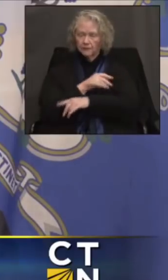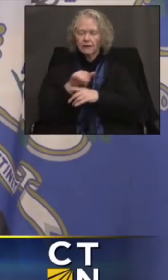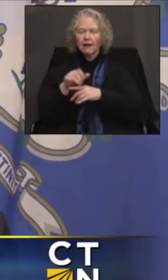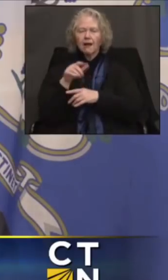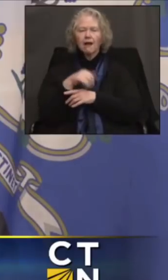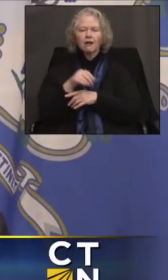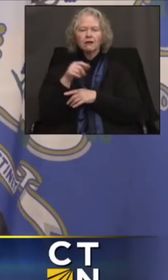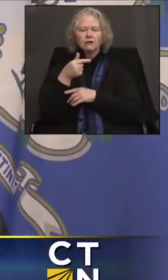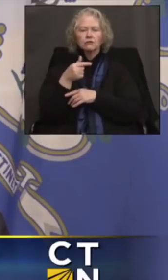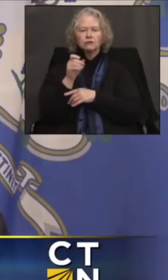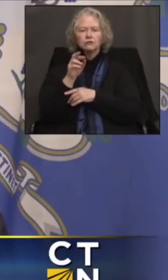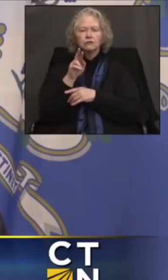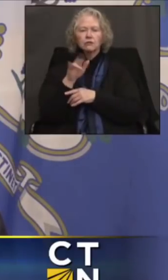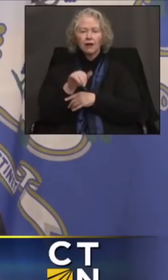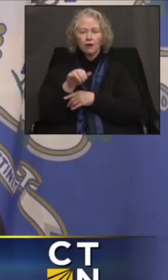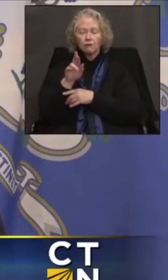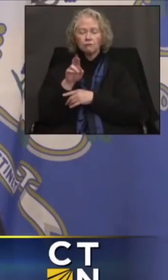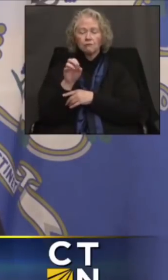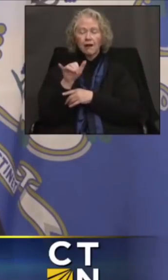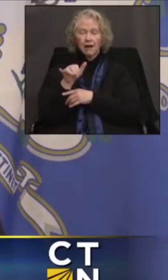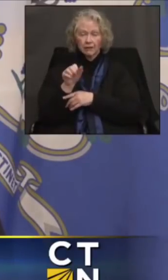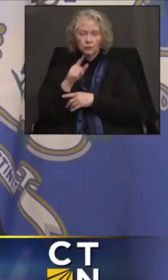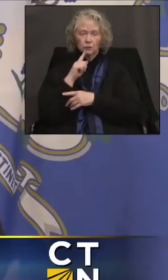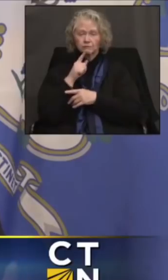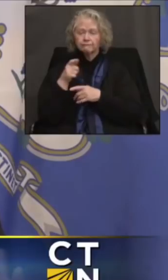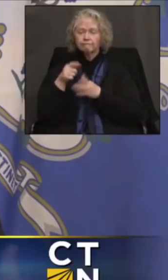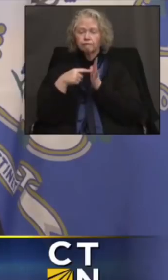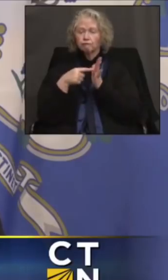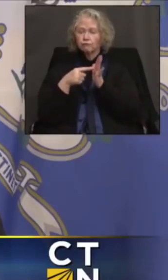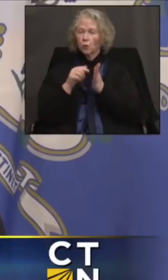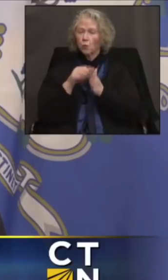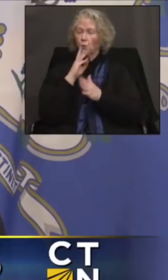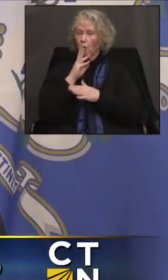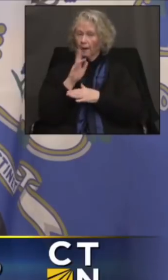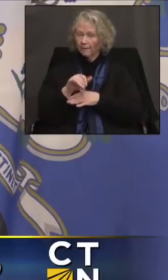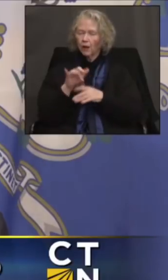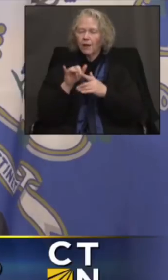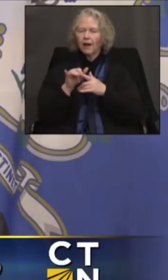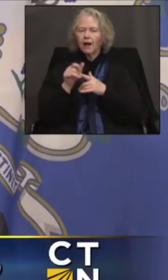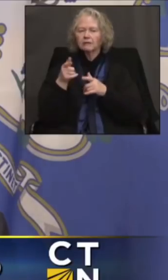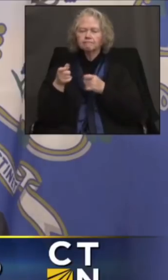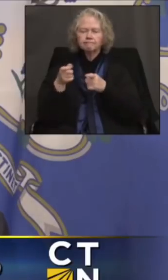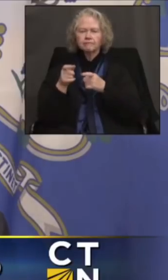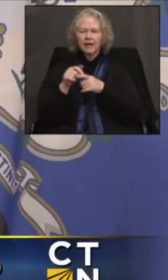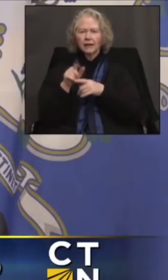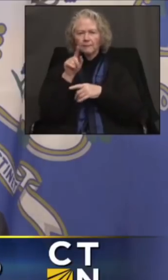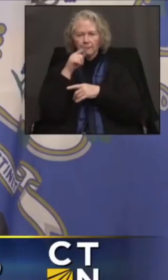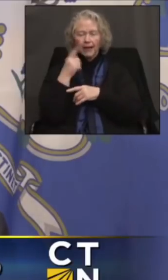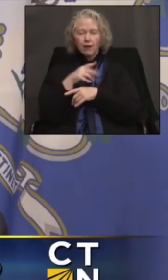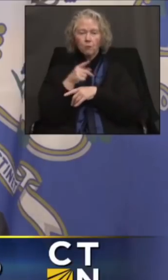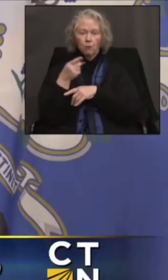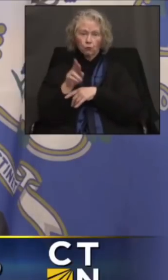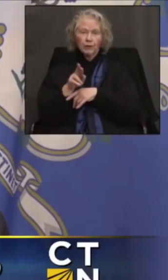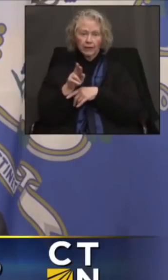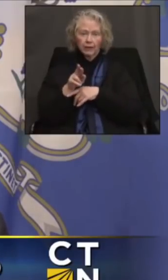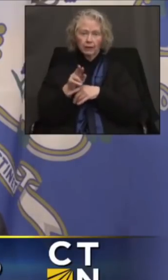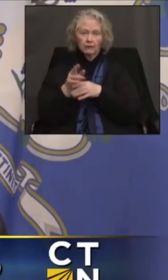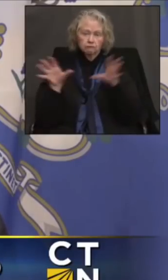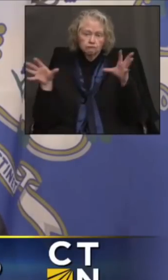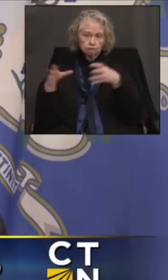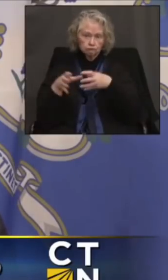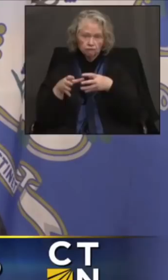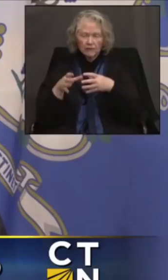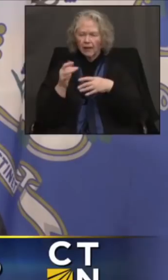of the Black and Puerto Rican Caucus. And they'll give us some insights in terms of how things are changing in their part of the state and what we're doing to get